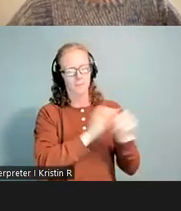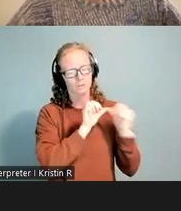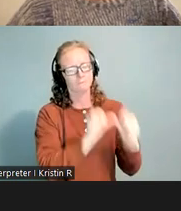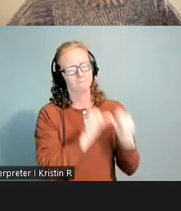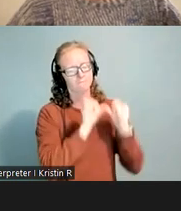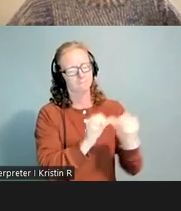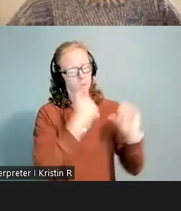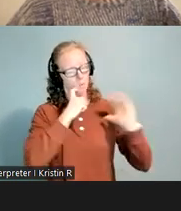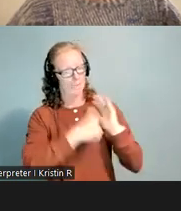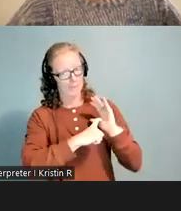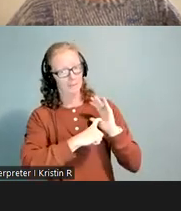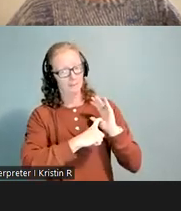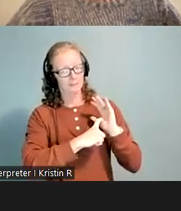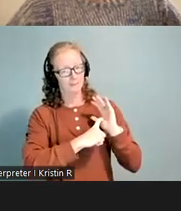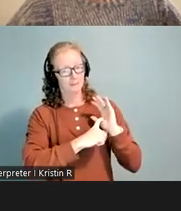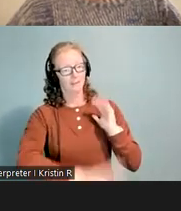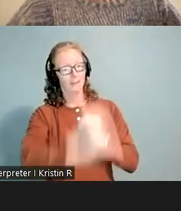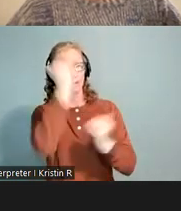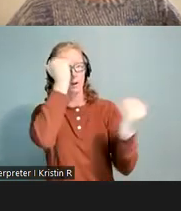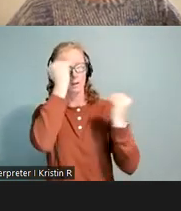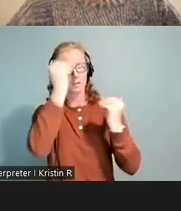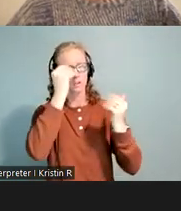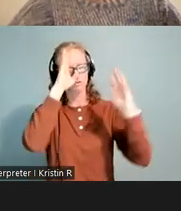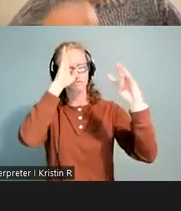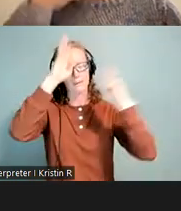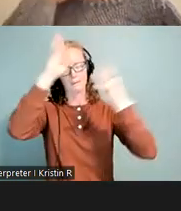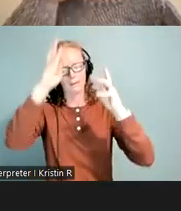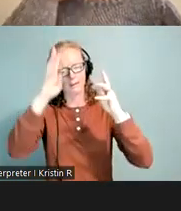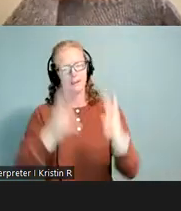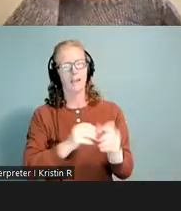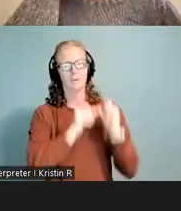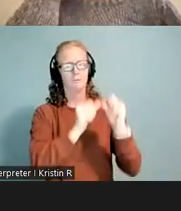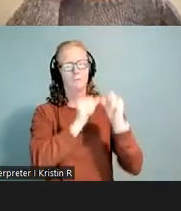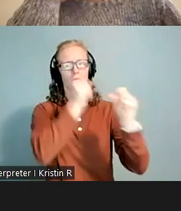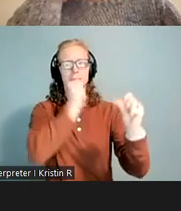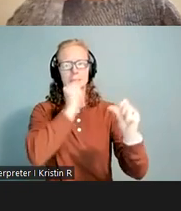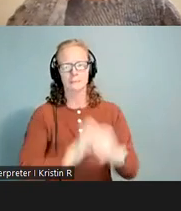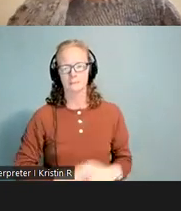to recognize their knowledge, creativity, and resilience.